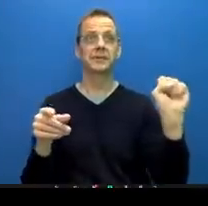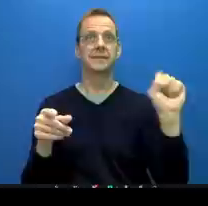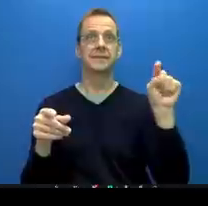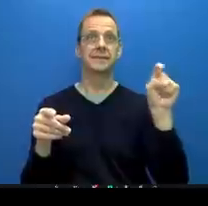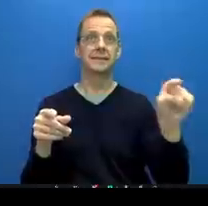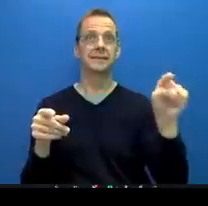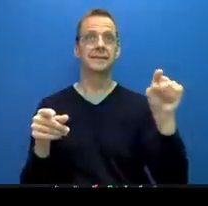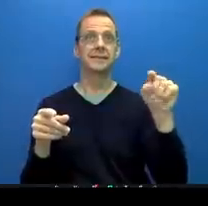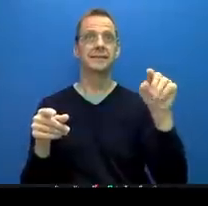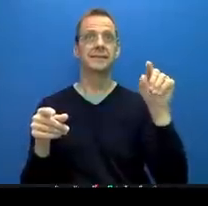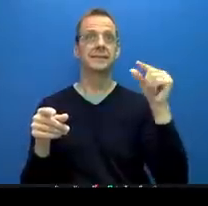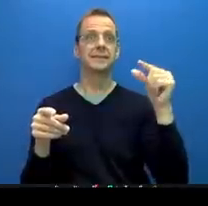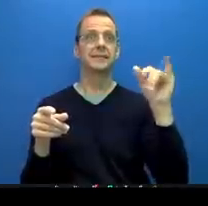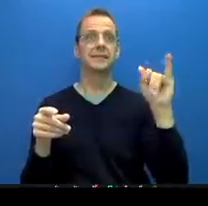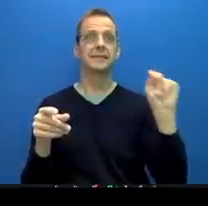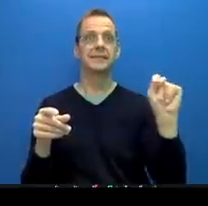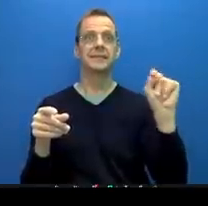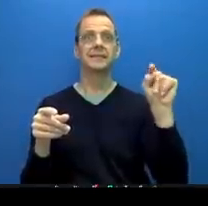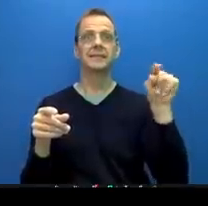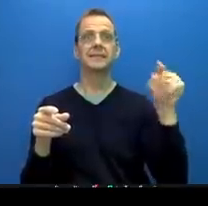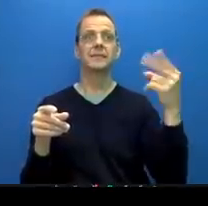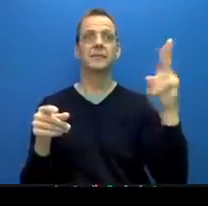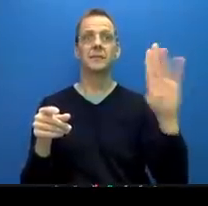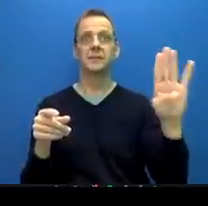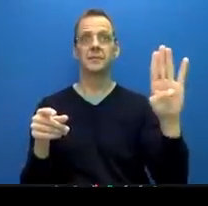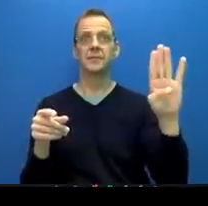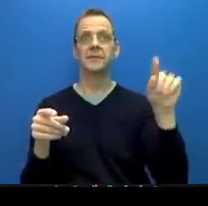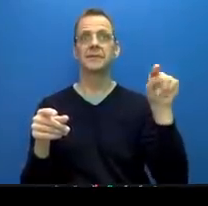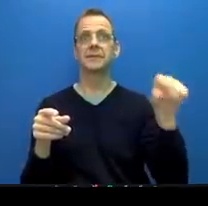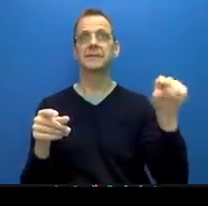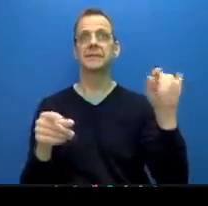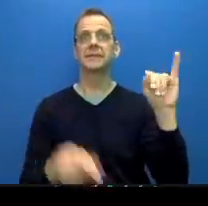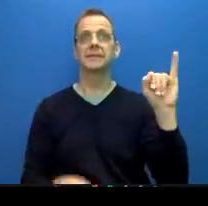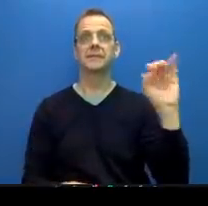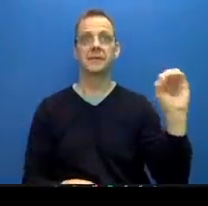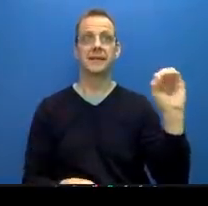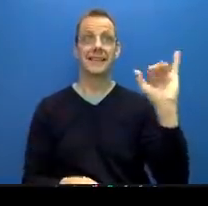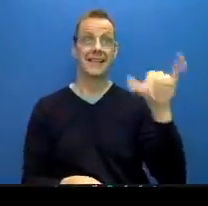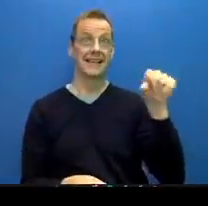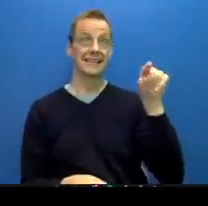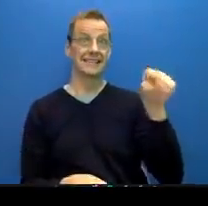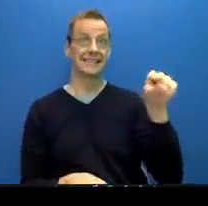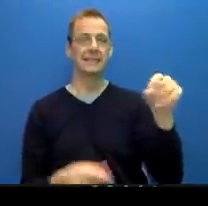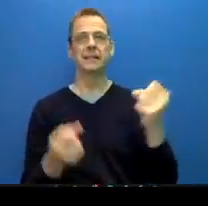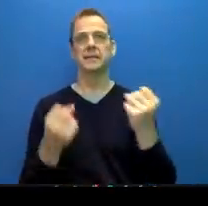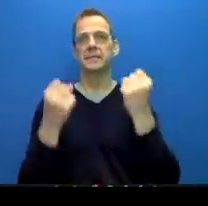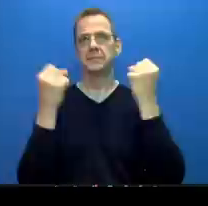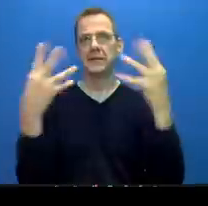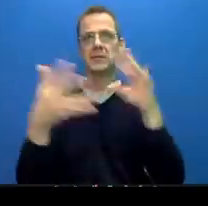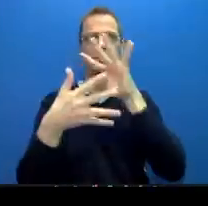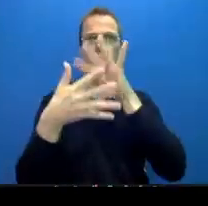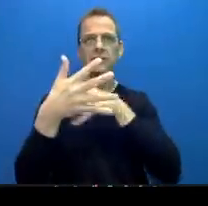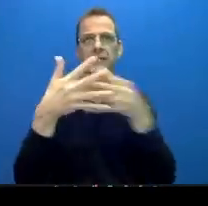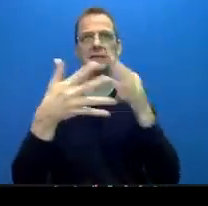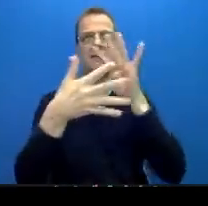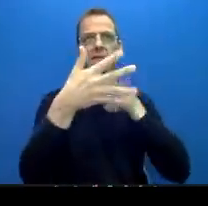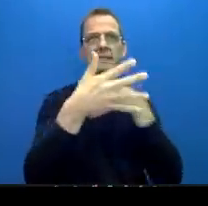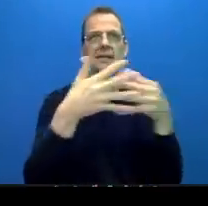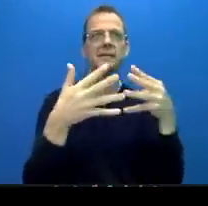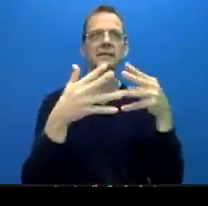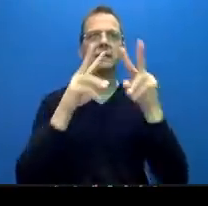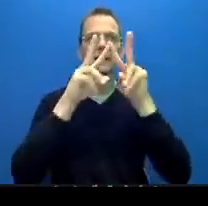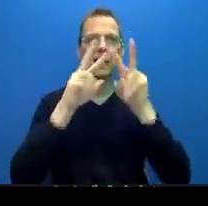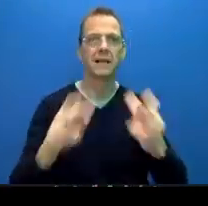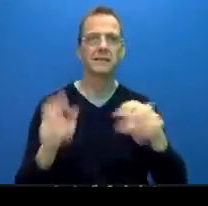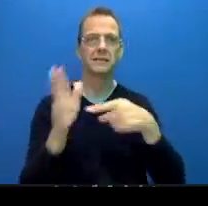has been compiling all of the graphs with many different angles of analysis. And also